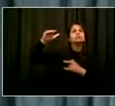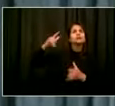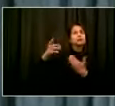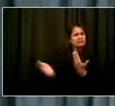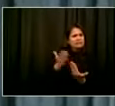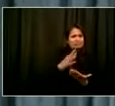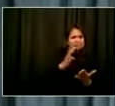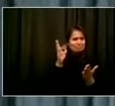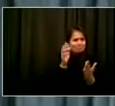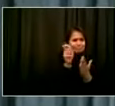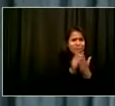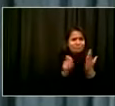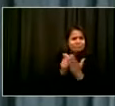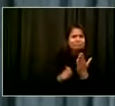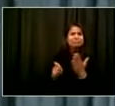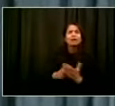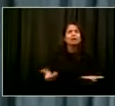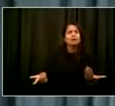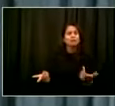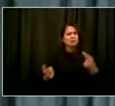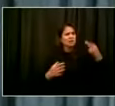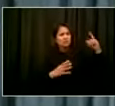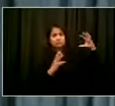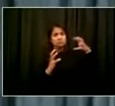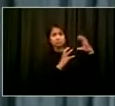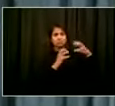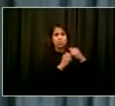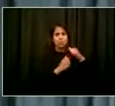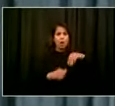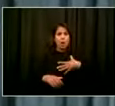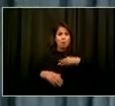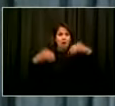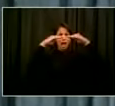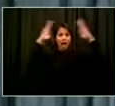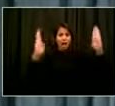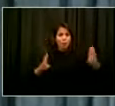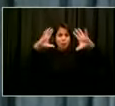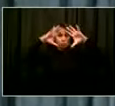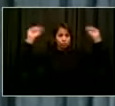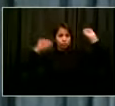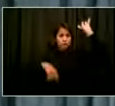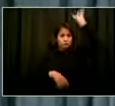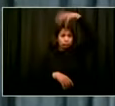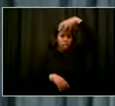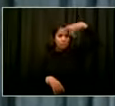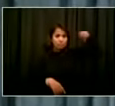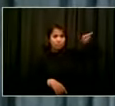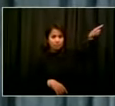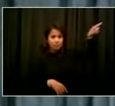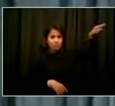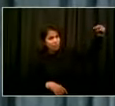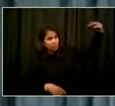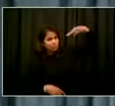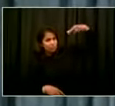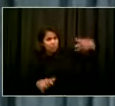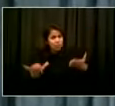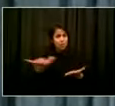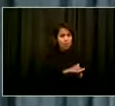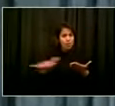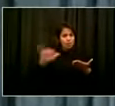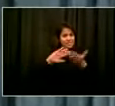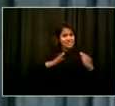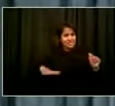deadline by 2 weeks. And if that were not enough, having the fact that when the first mailer went out in March to New Yorkers, COVID